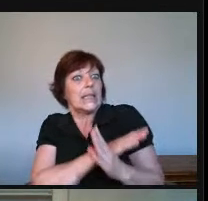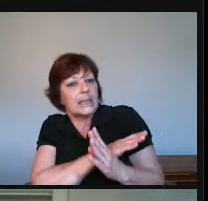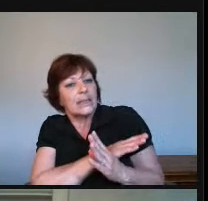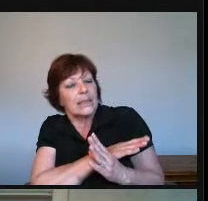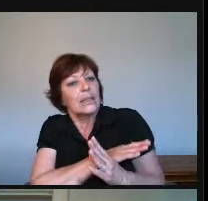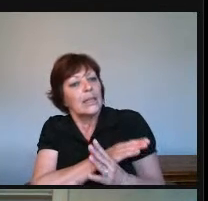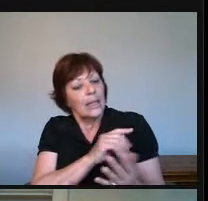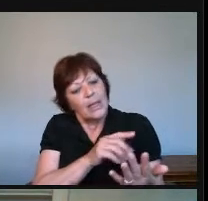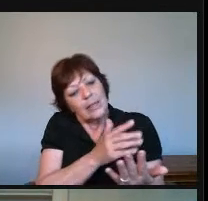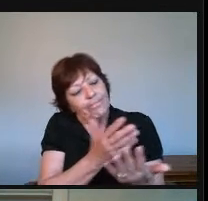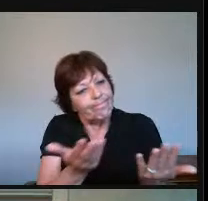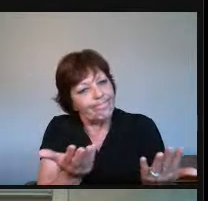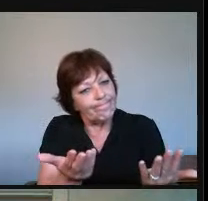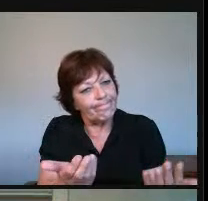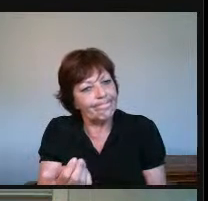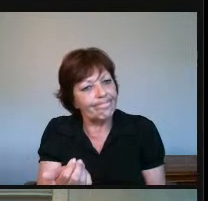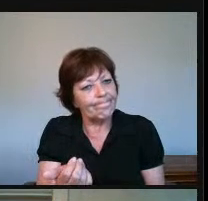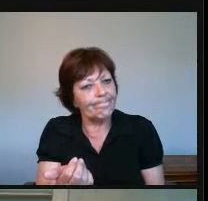The